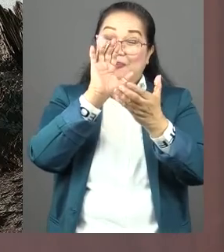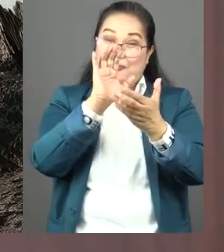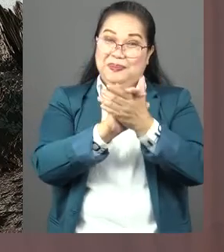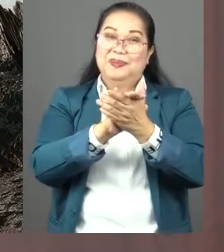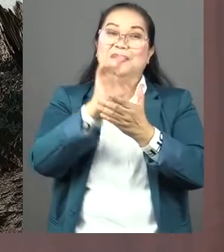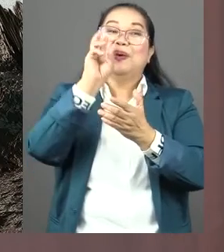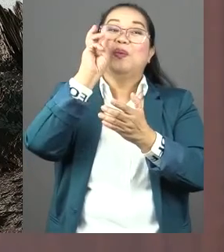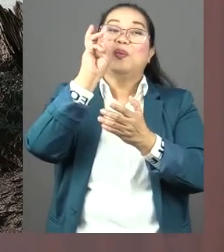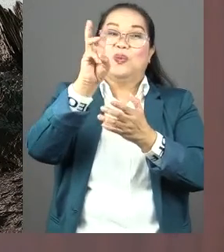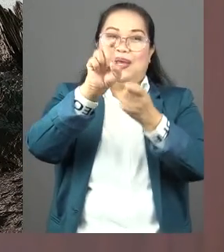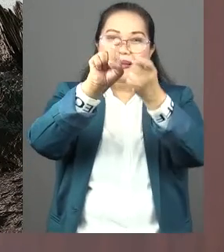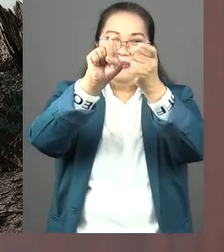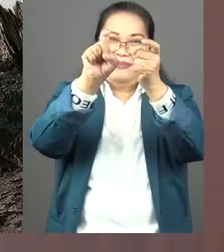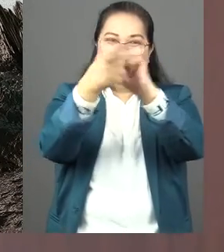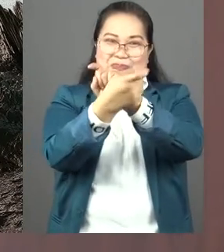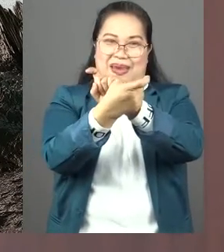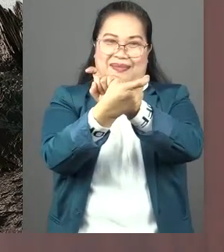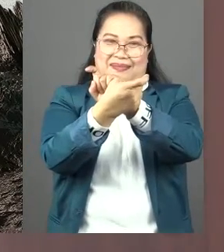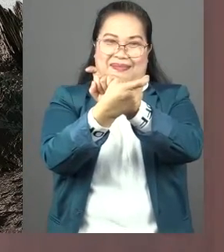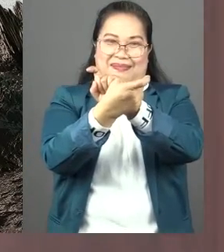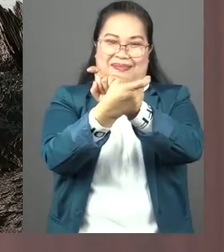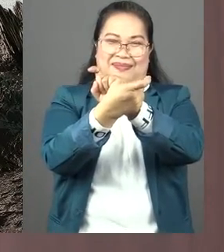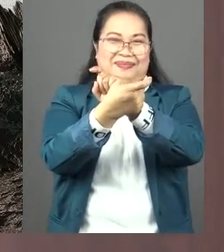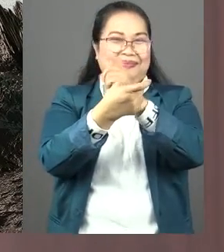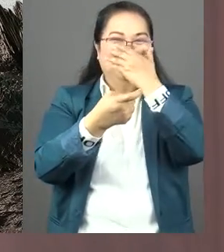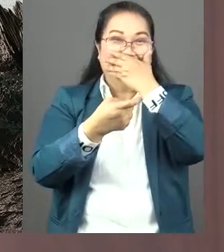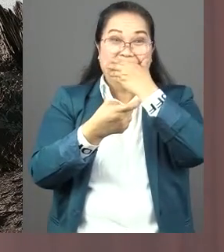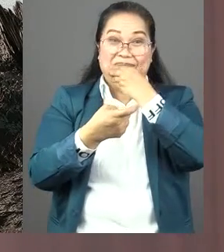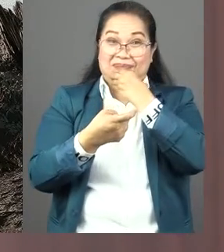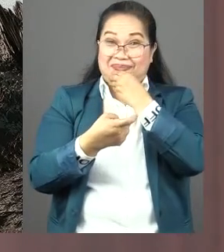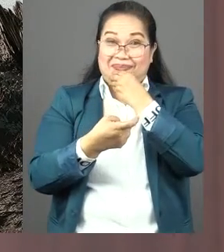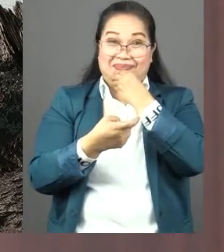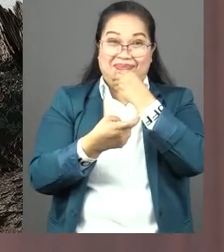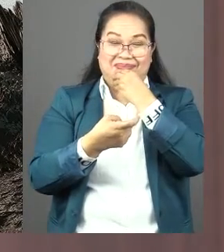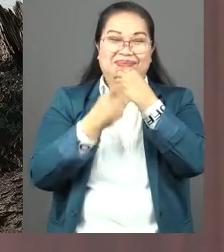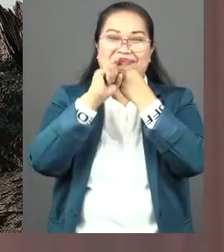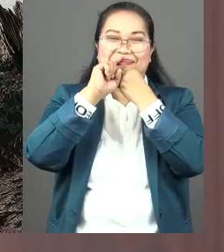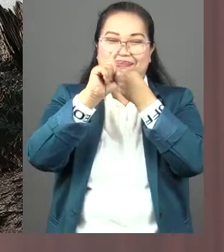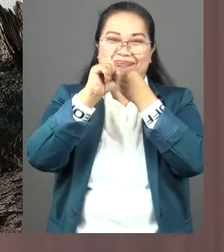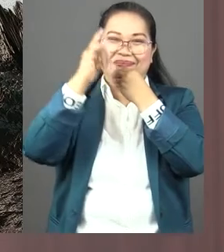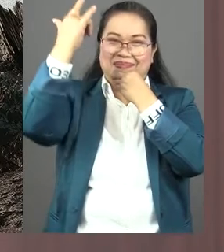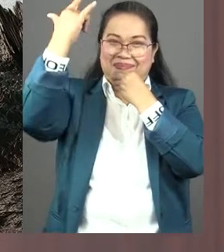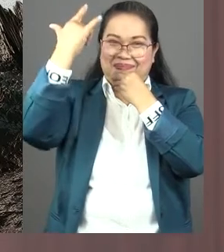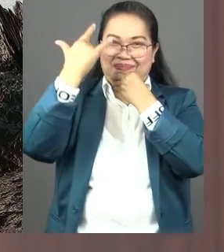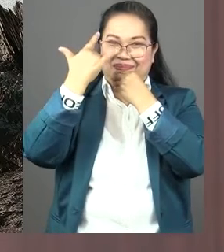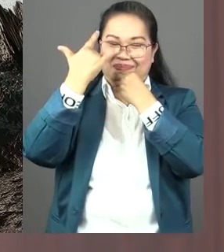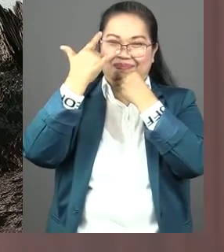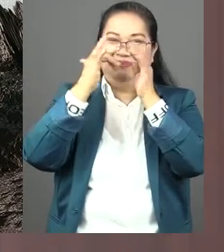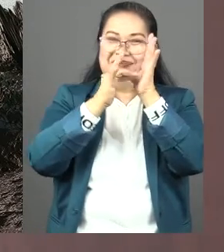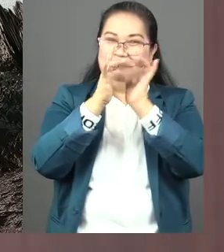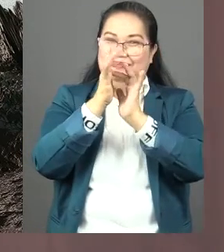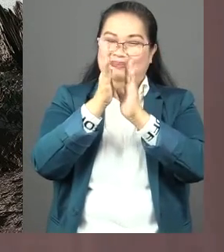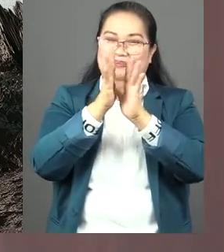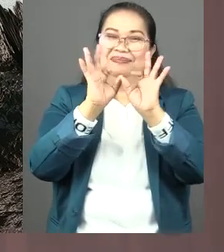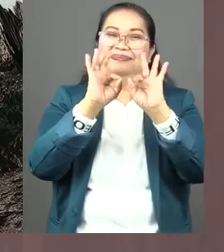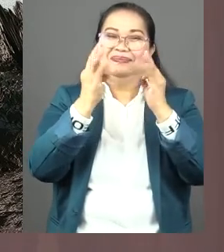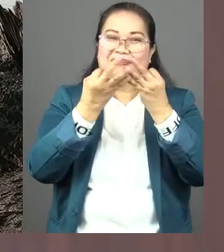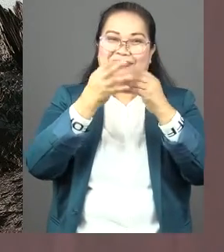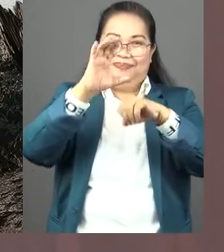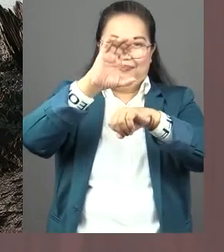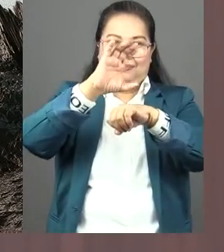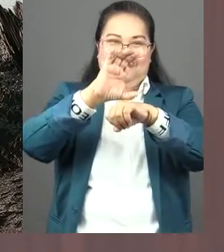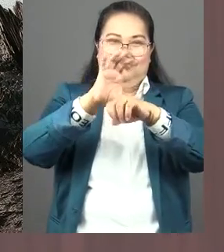repent. And the beautiful thing about being in a genuinely loving Christian family is the church should